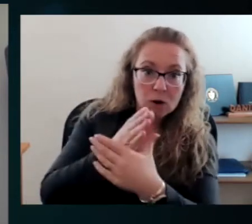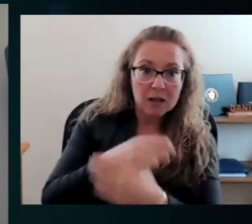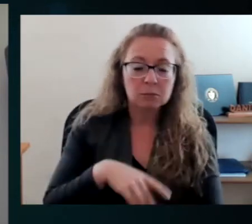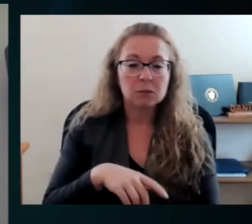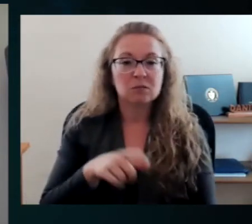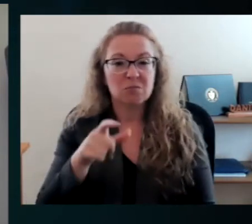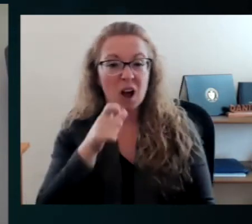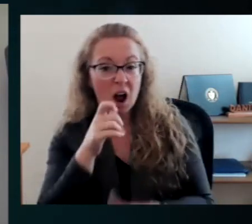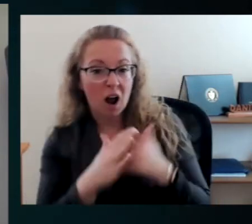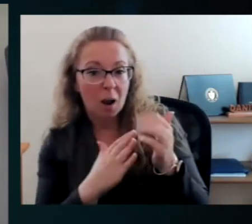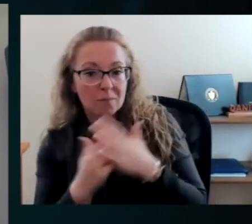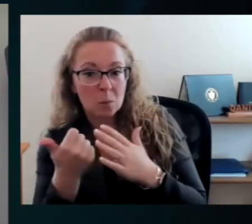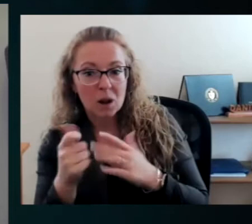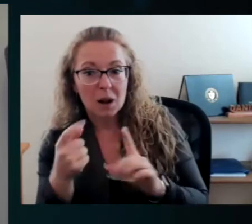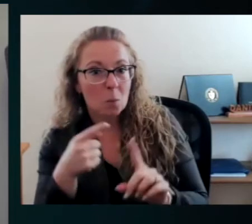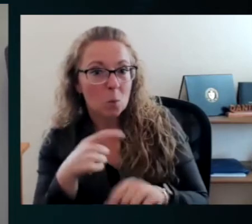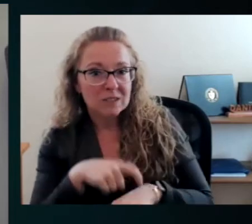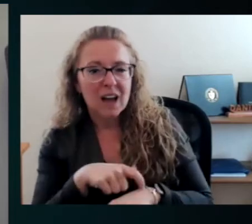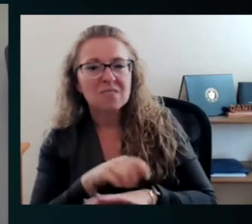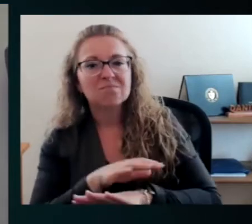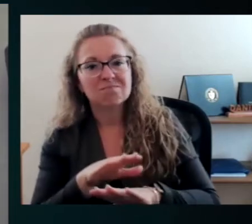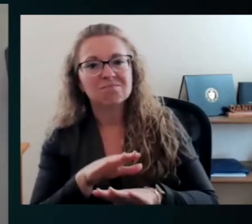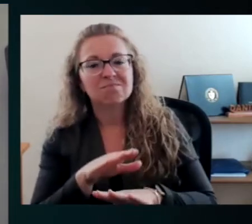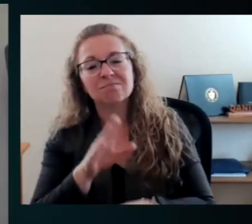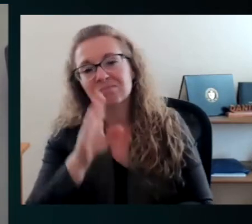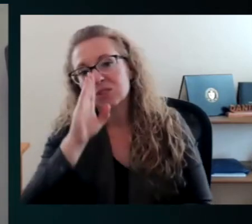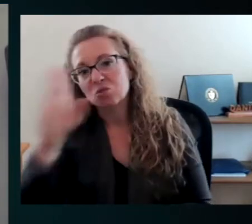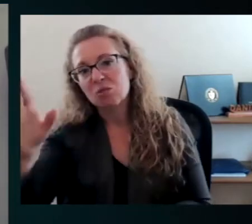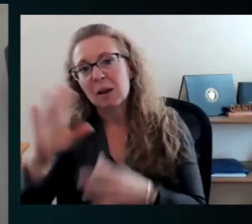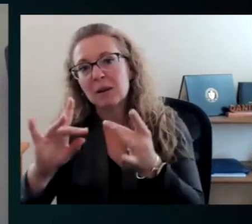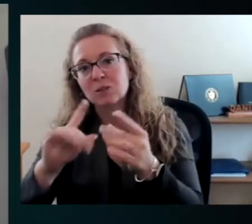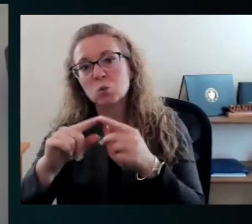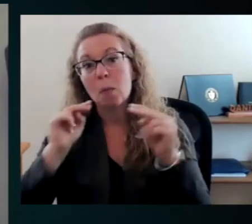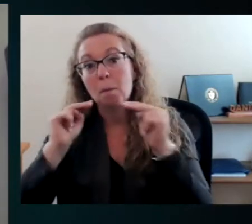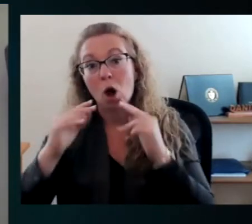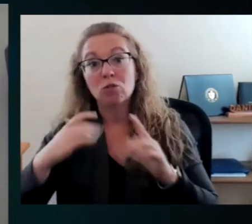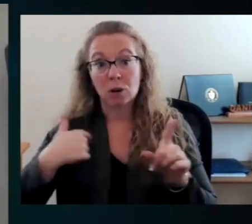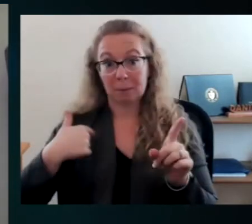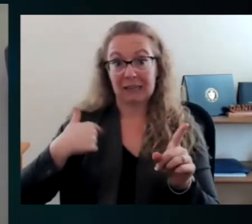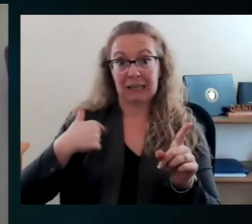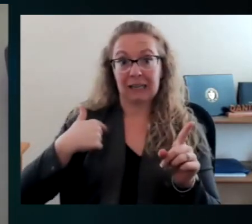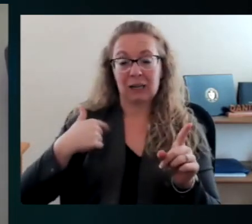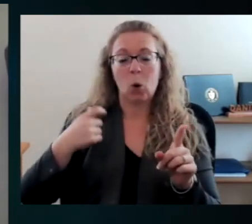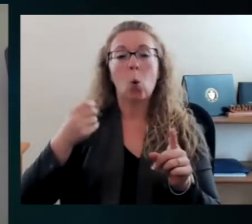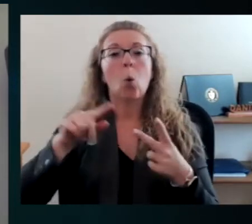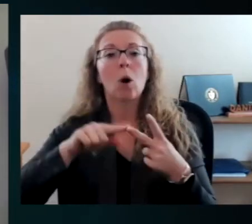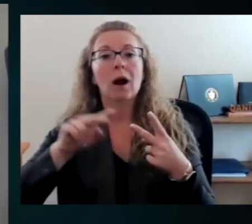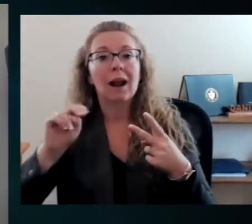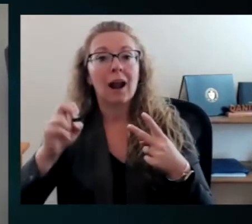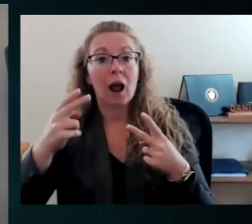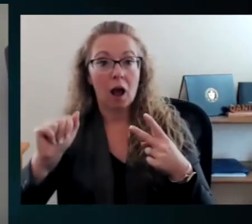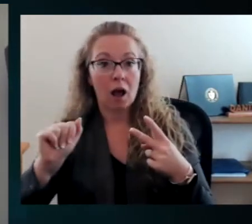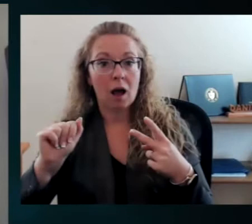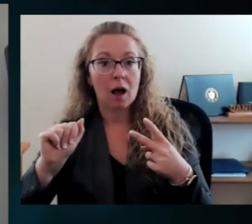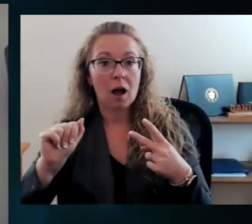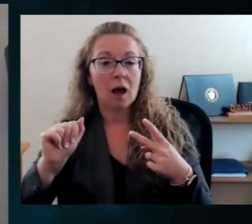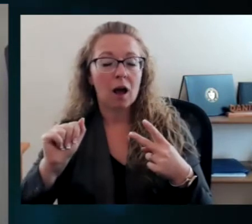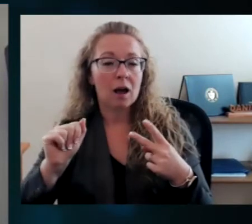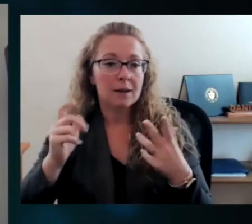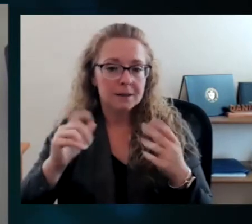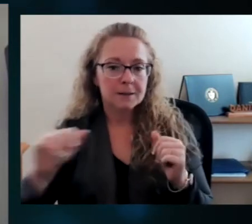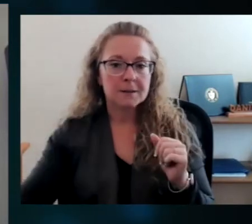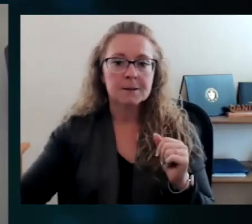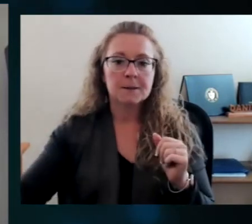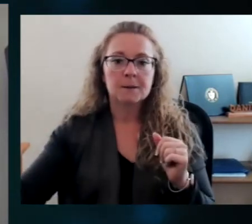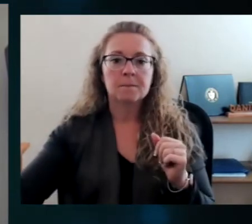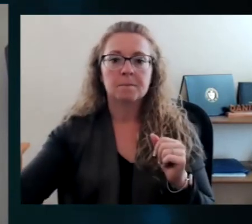time, please directly message the moderator, me, or Neha, or as Tess had mentioned,